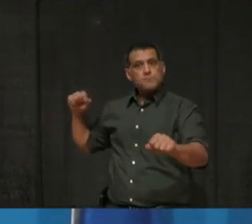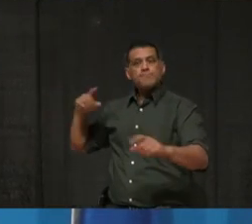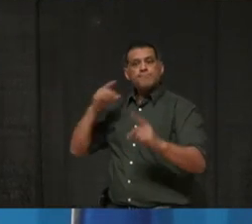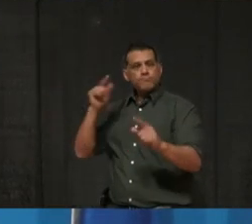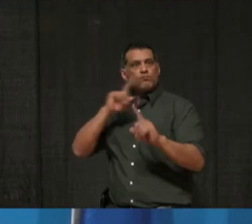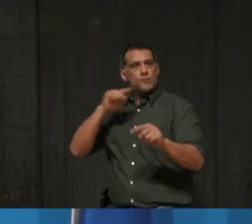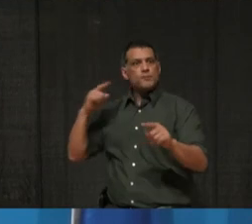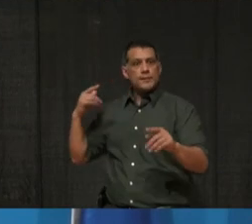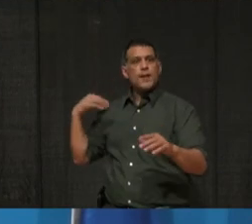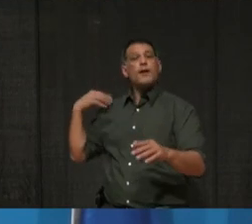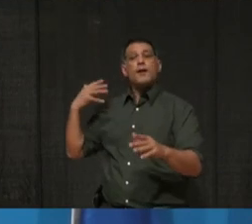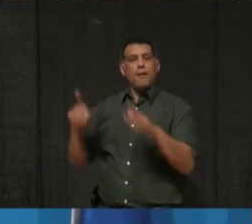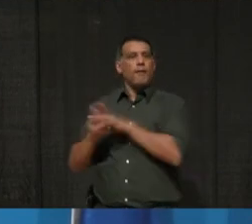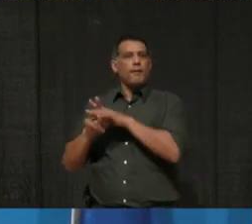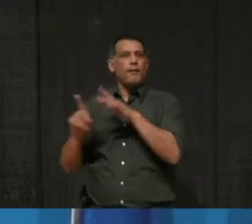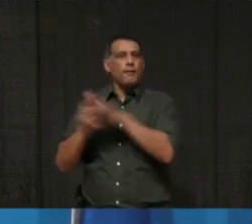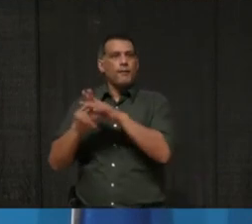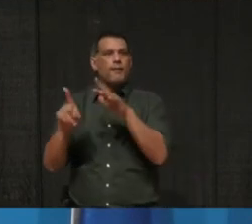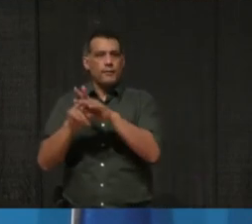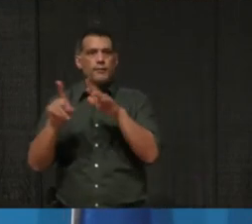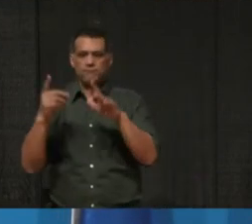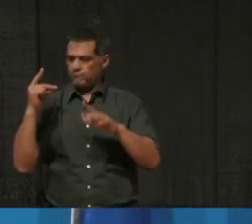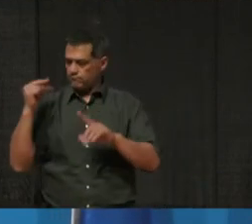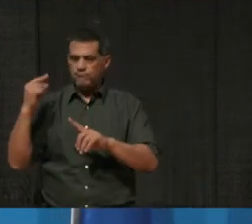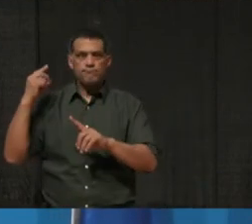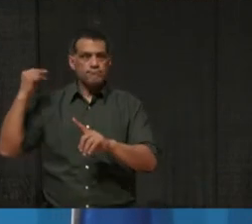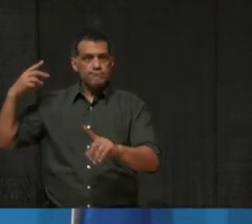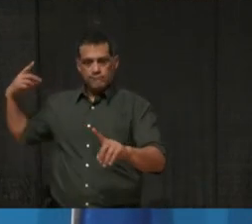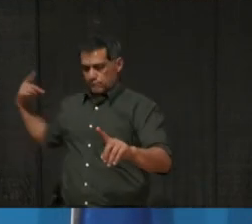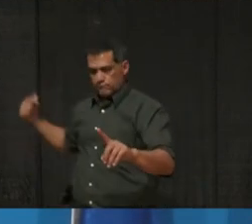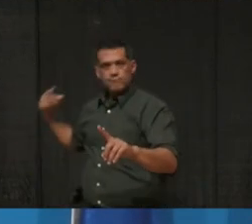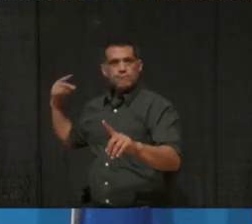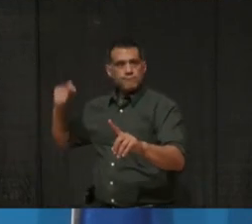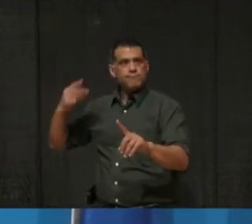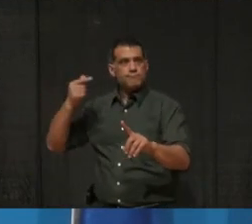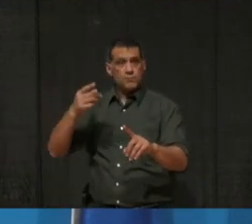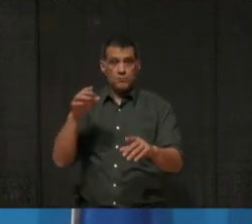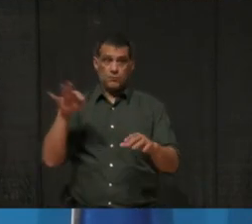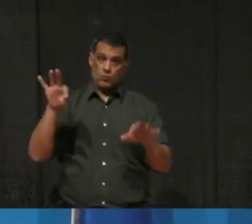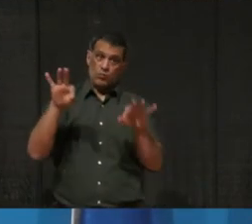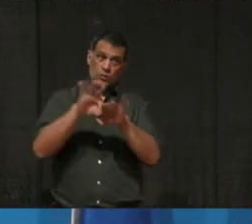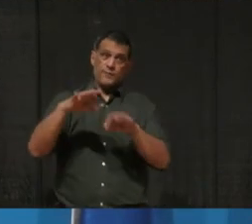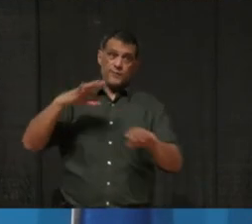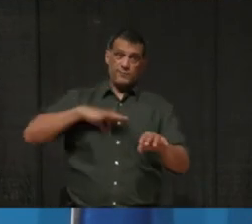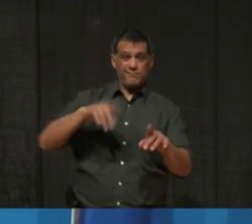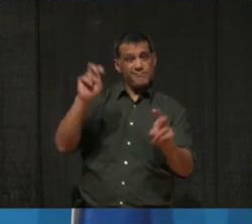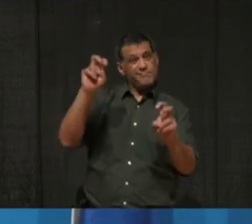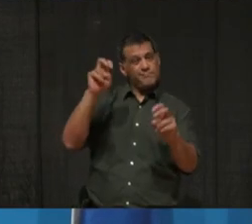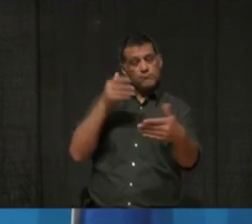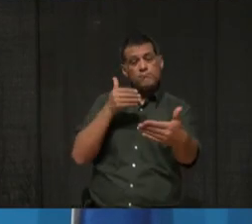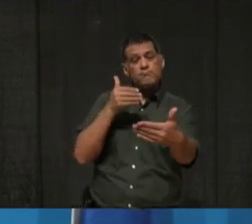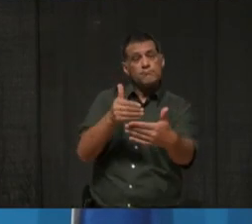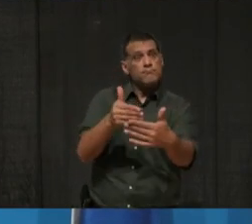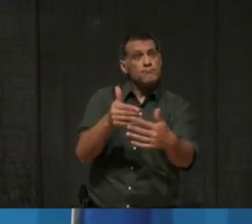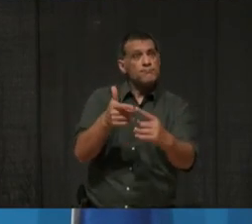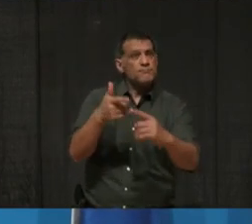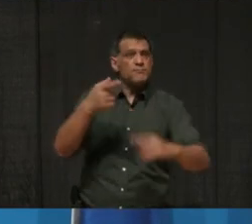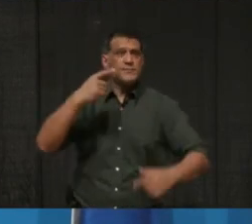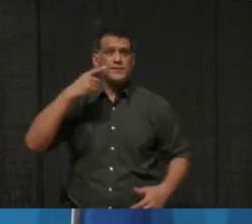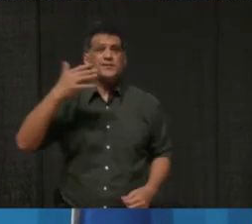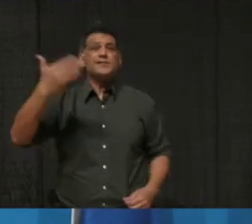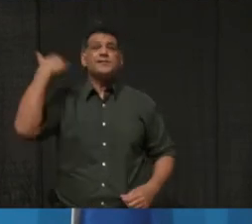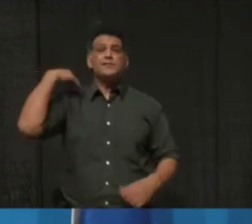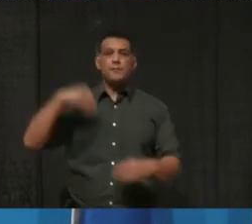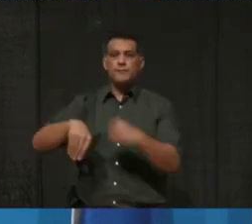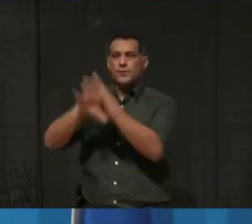schools. And we also know that on a cost benefit, it is better for children to be in classroom rather than virtual, aside